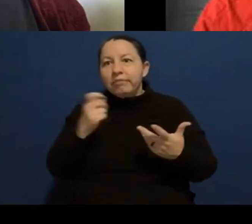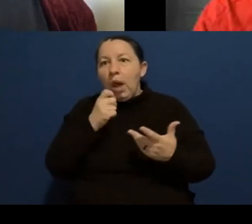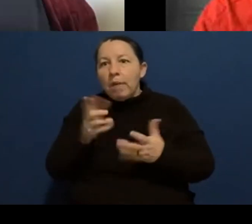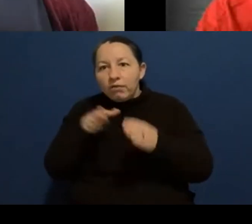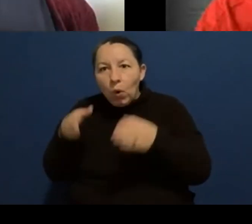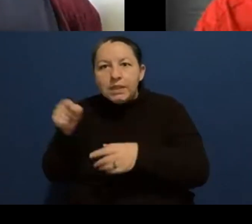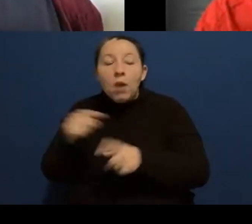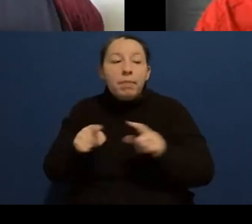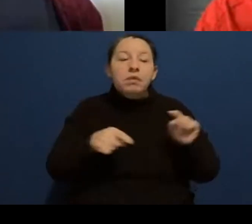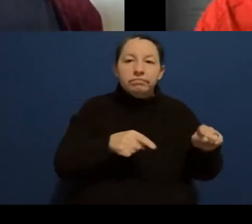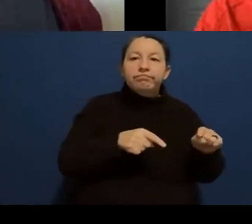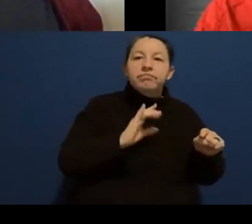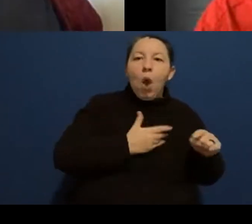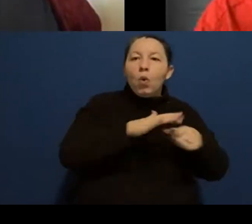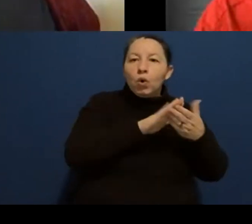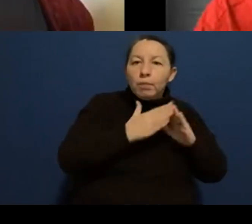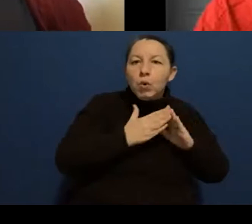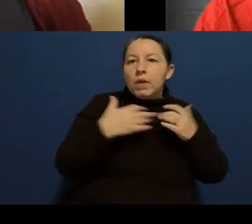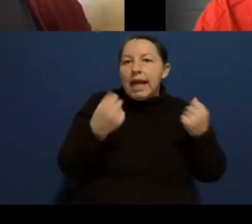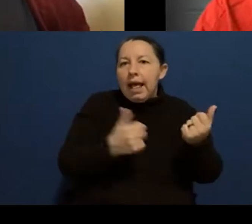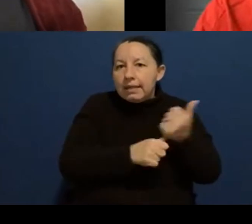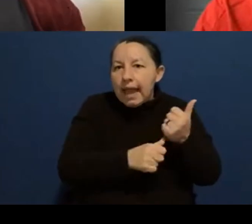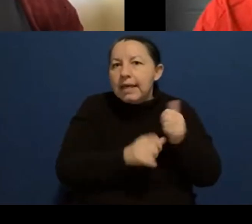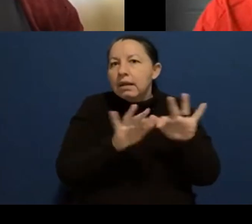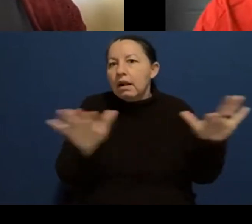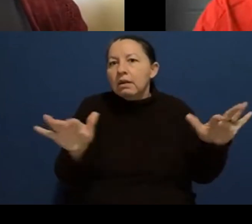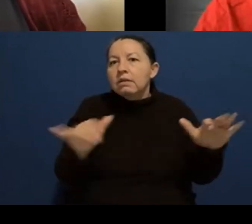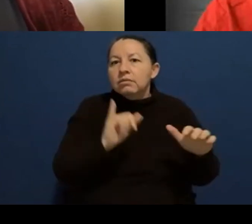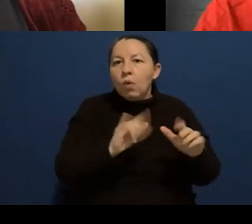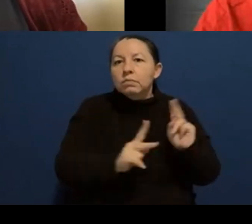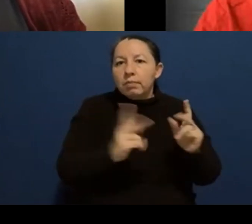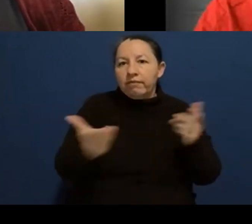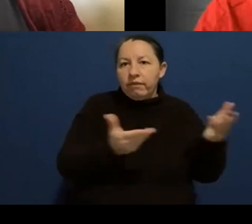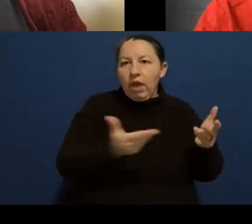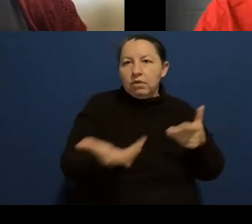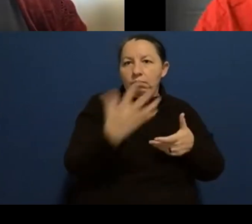and we're beginning to look at how that's going to look in urban areas now.